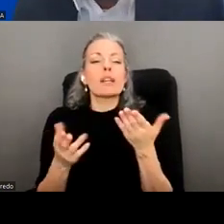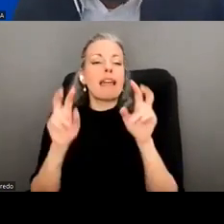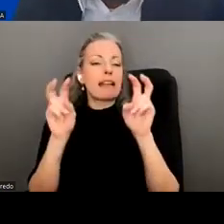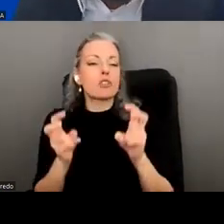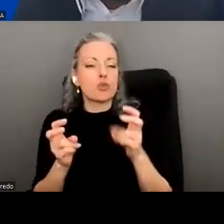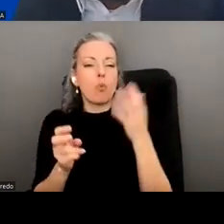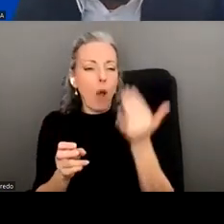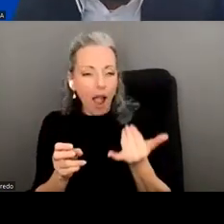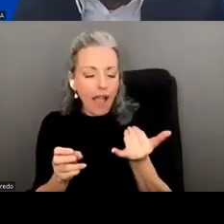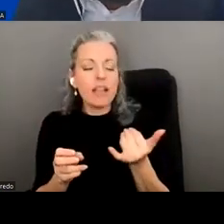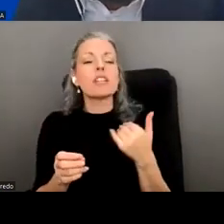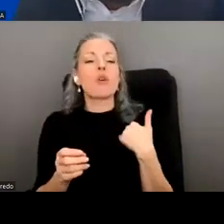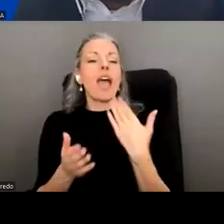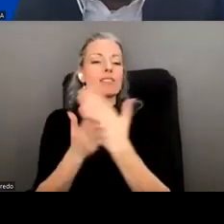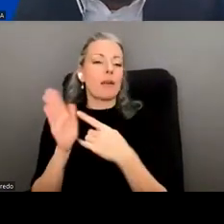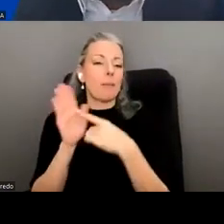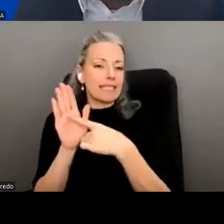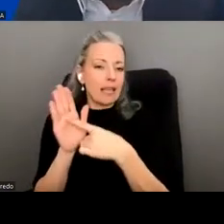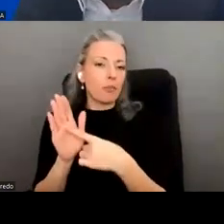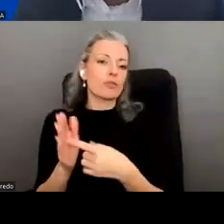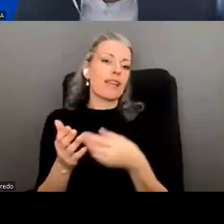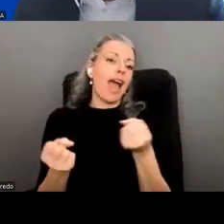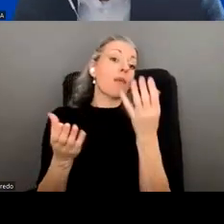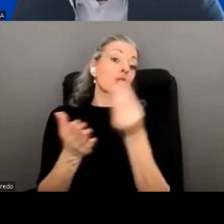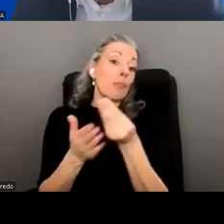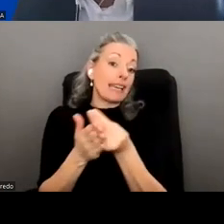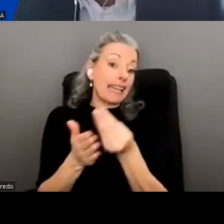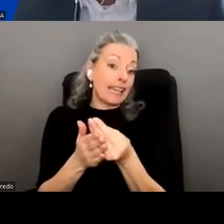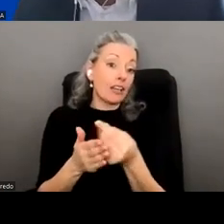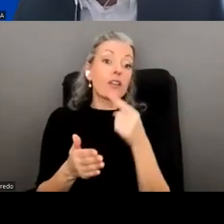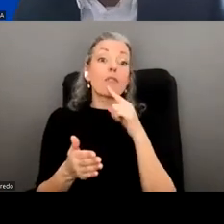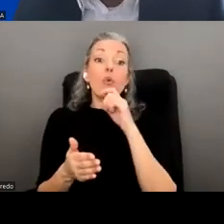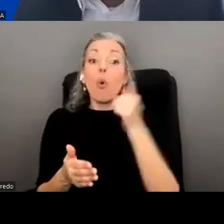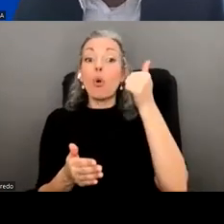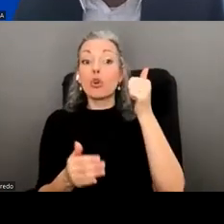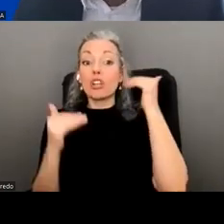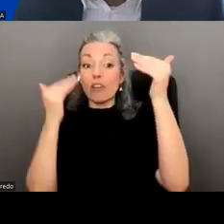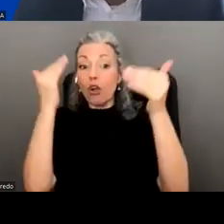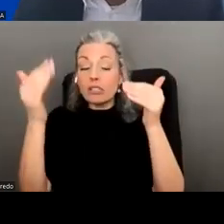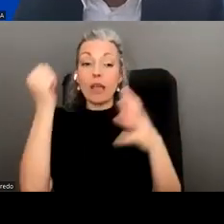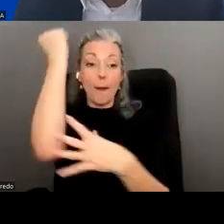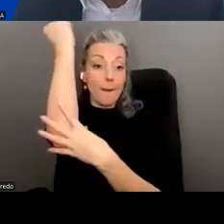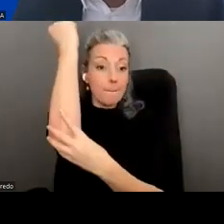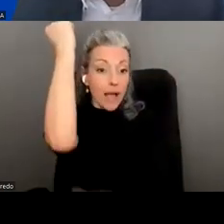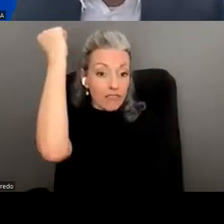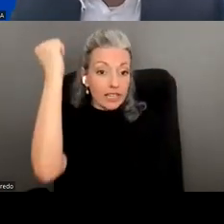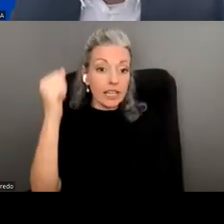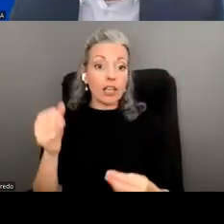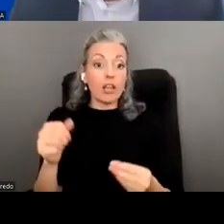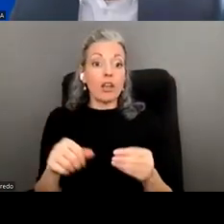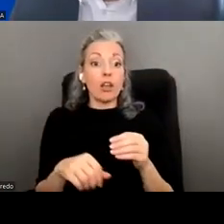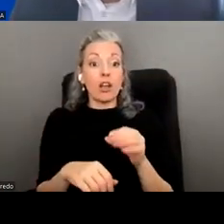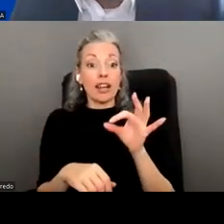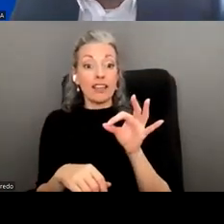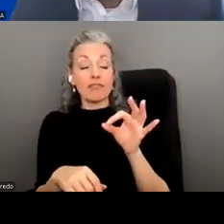And so we have a couple examples here. We have income, and that's average income per older adult. We have poverty, and that's based on the 100% FPL or